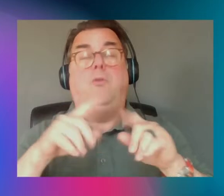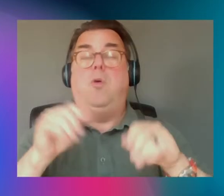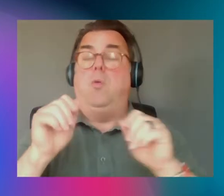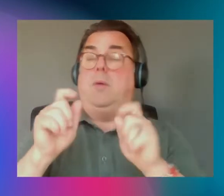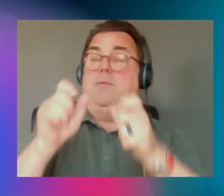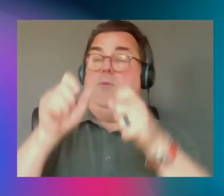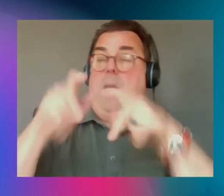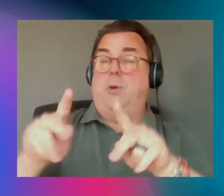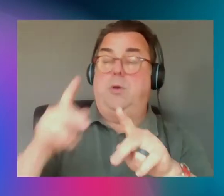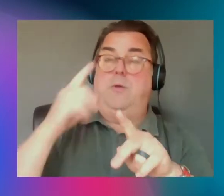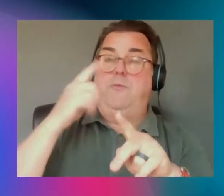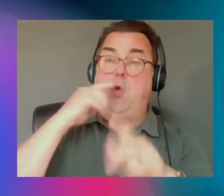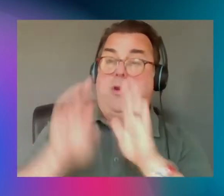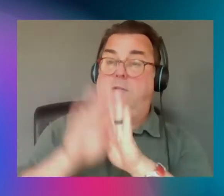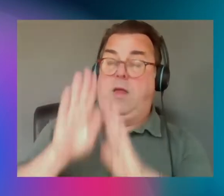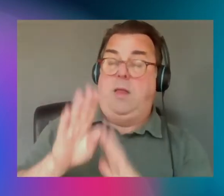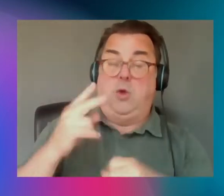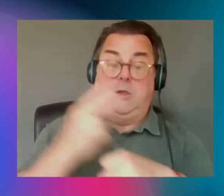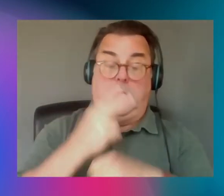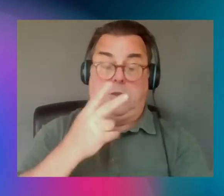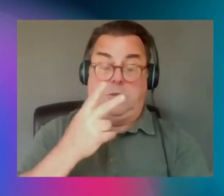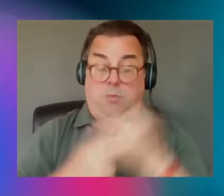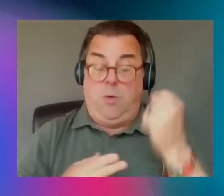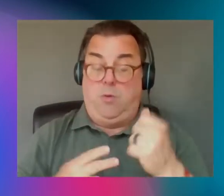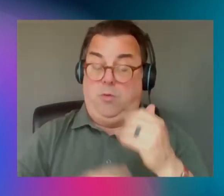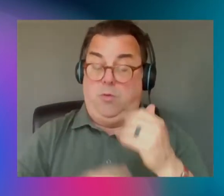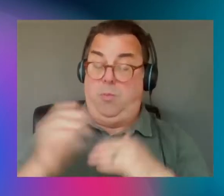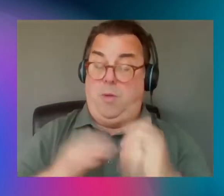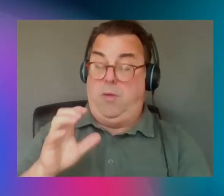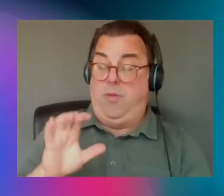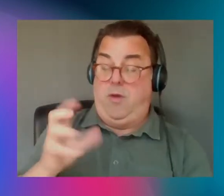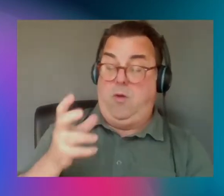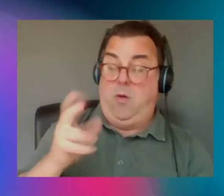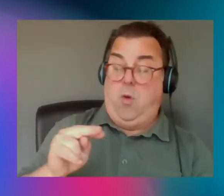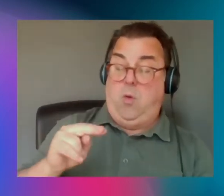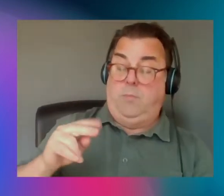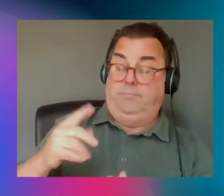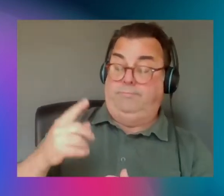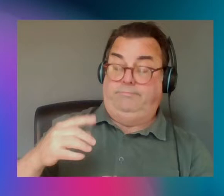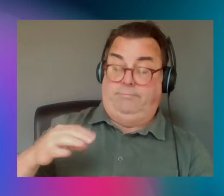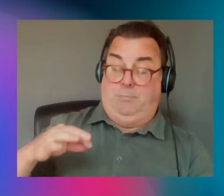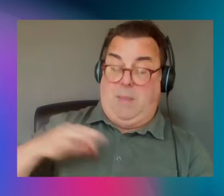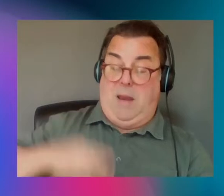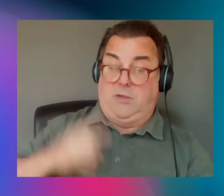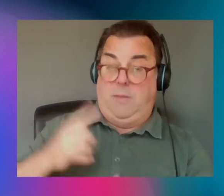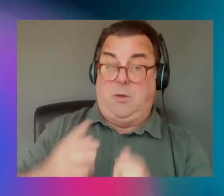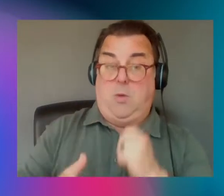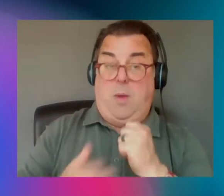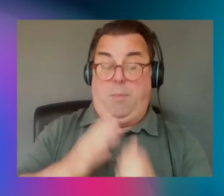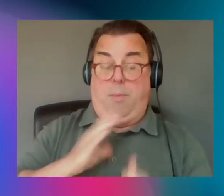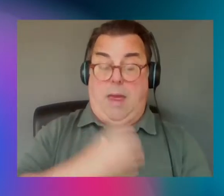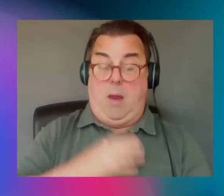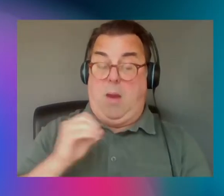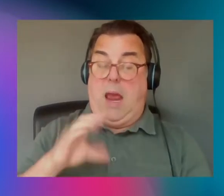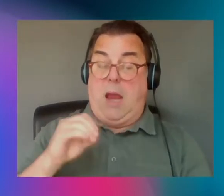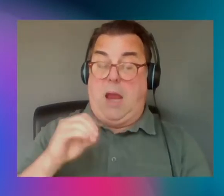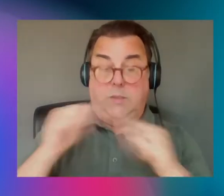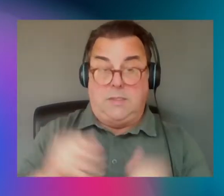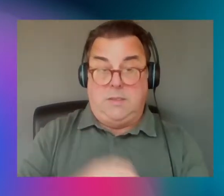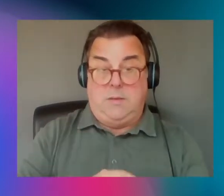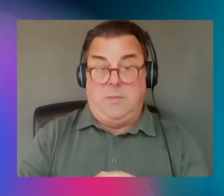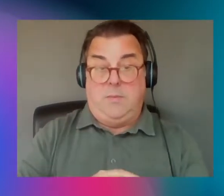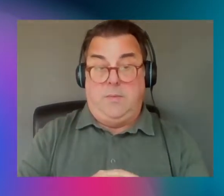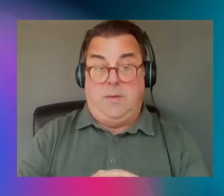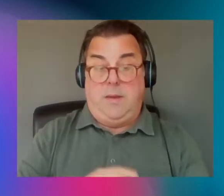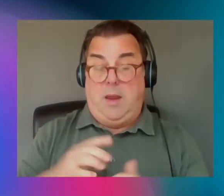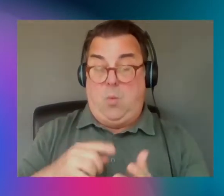our developers and customers to build something useful which can help our ecosystem, and we pay for them in the